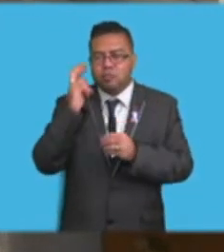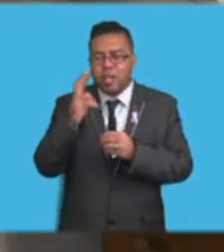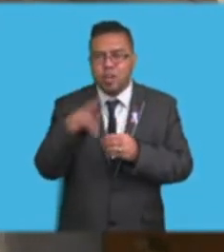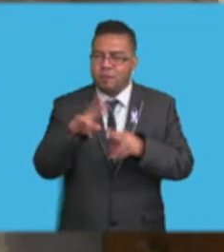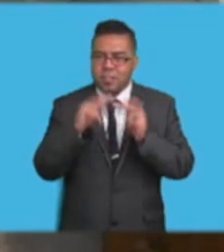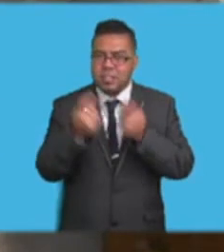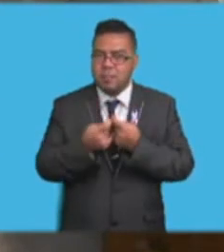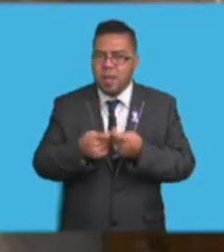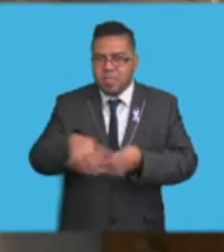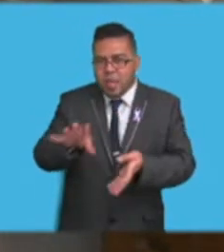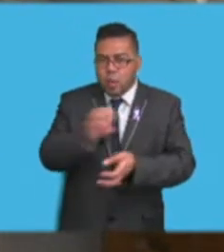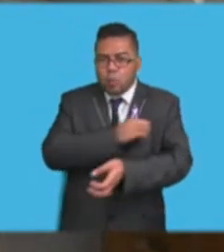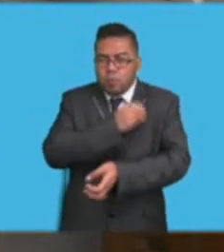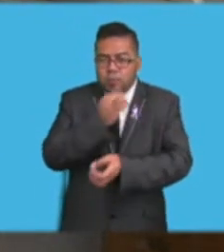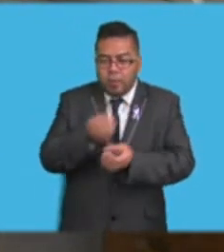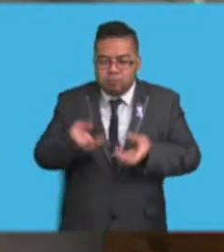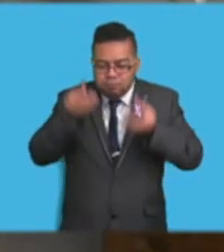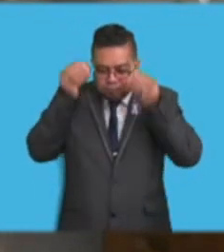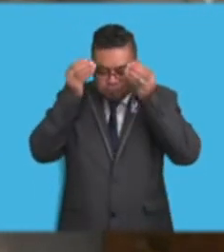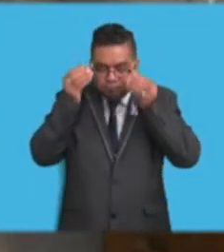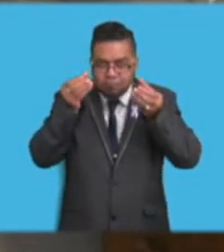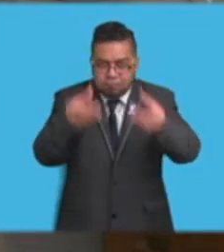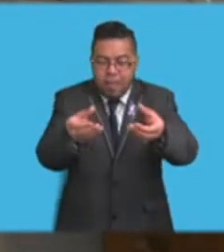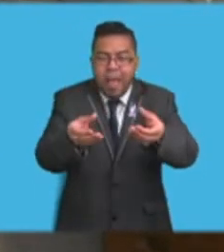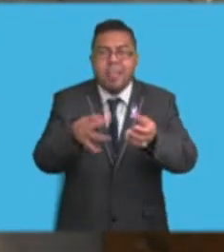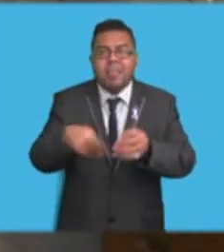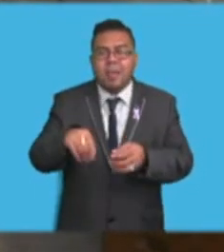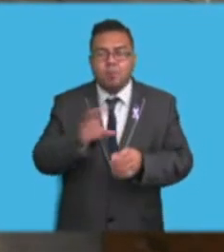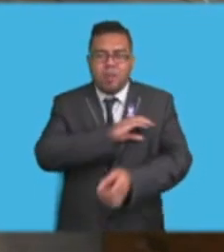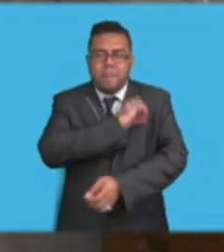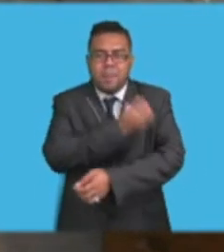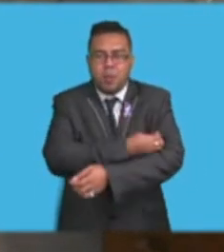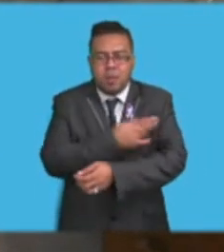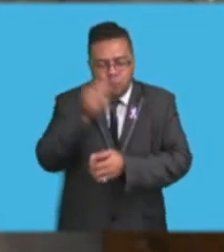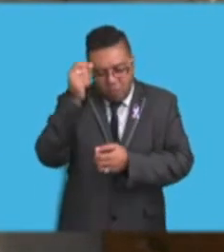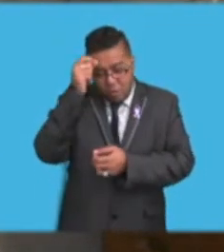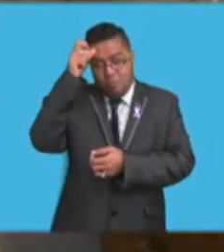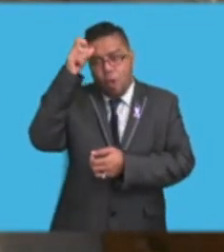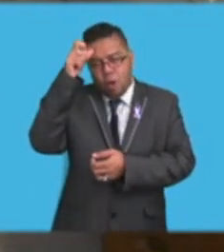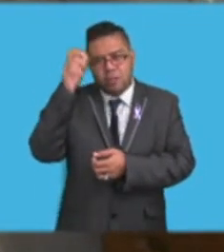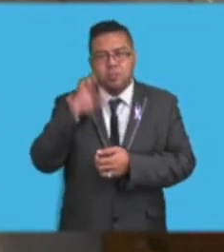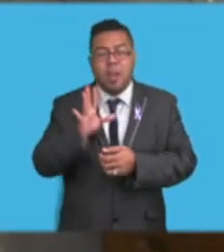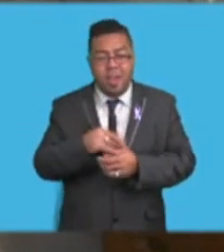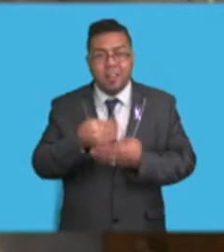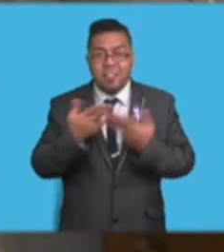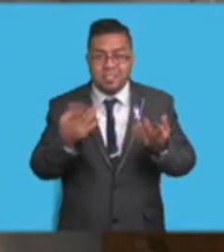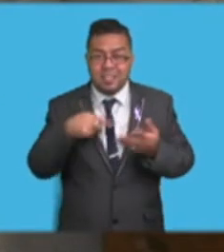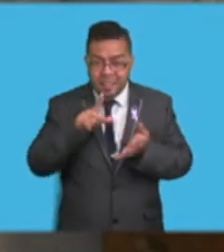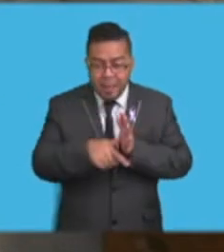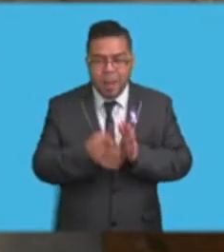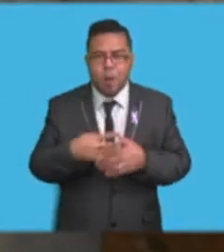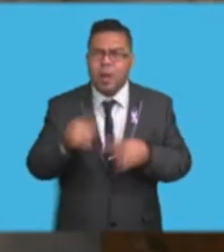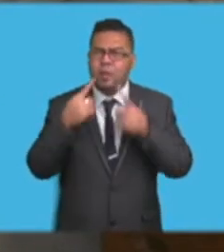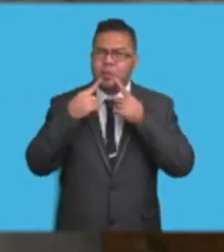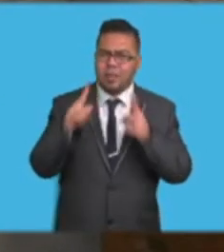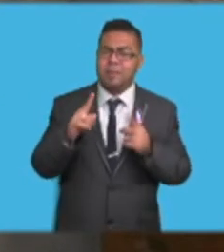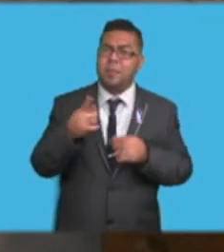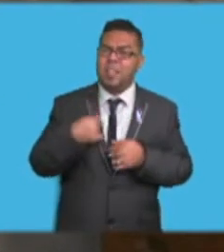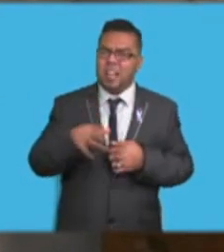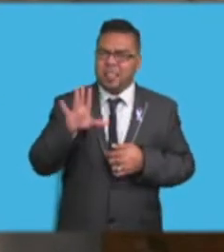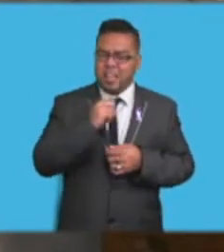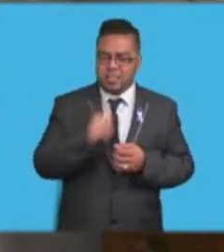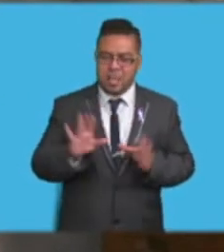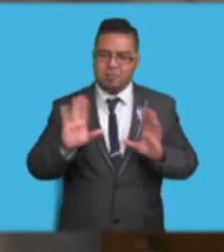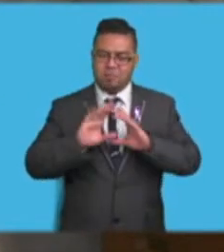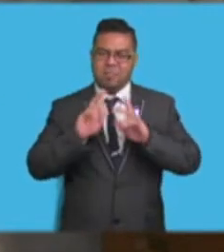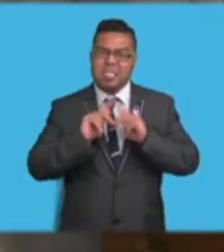with knowledge and empowerment for the constructive dialogue. Madam Speaker, at this juncture, I would like to state that it takes a concerted